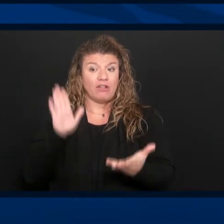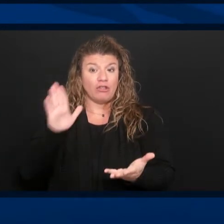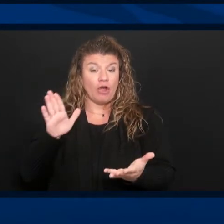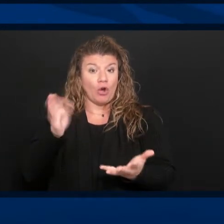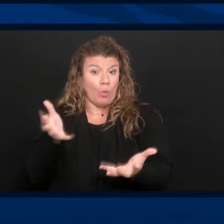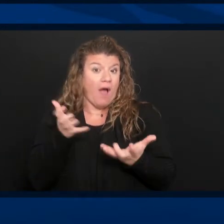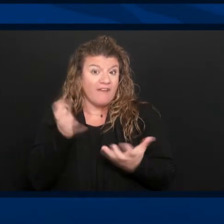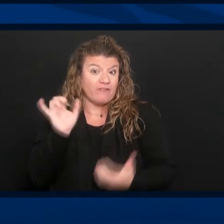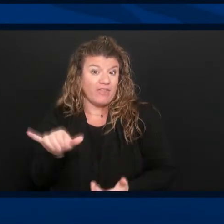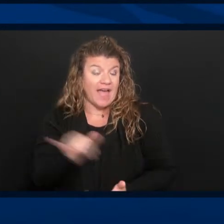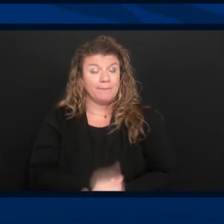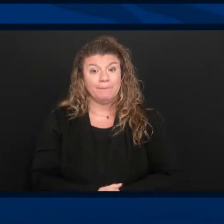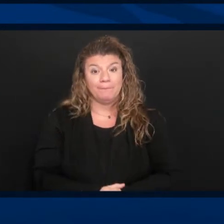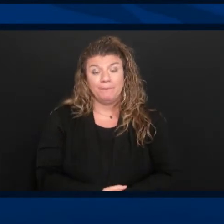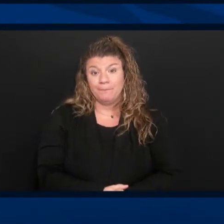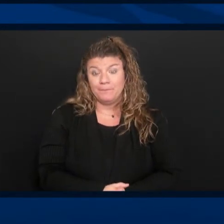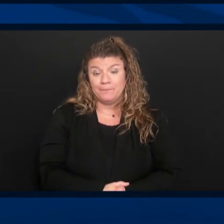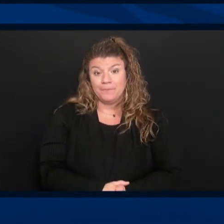very much.